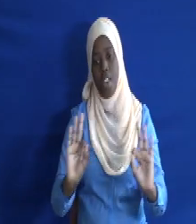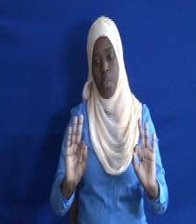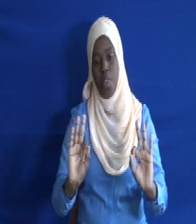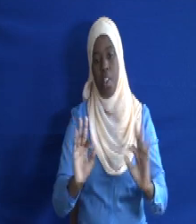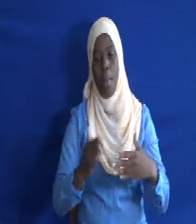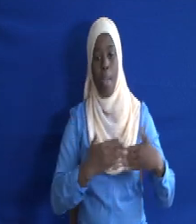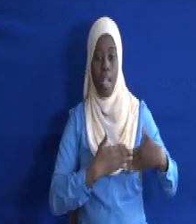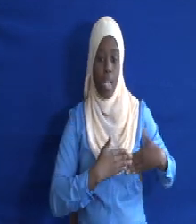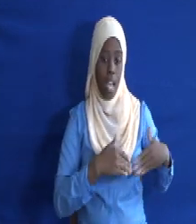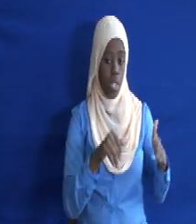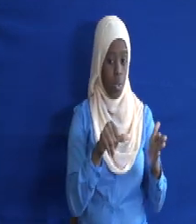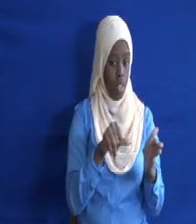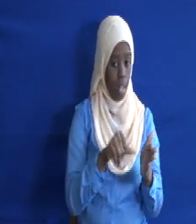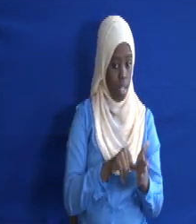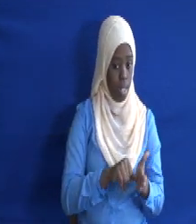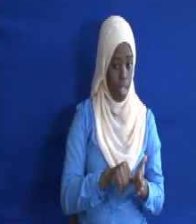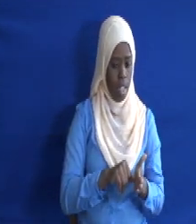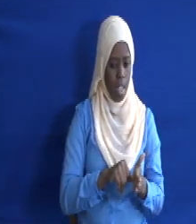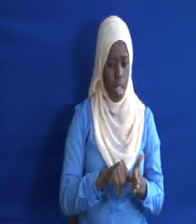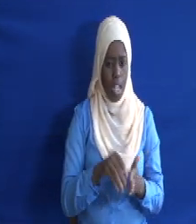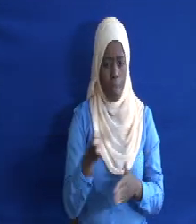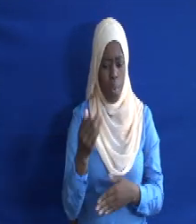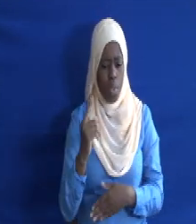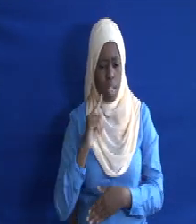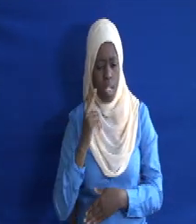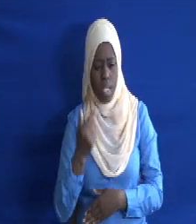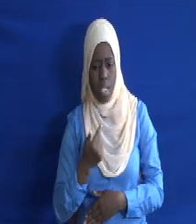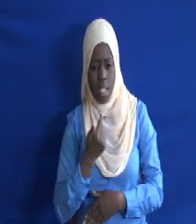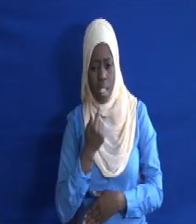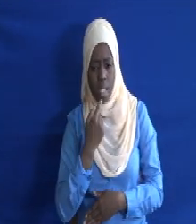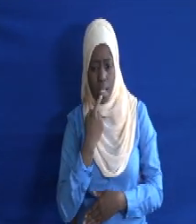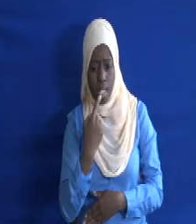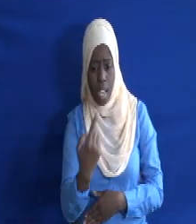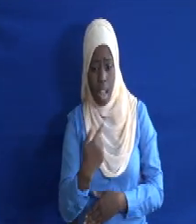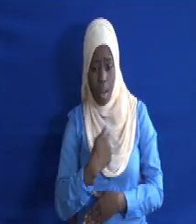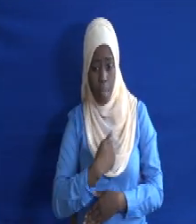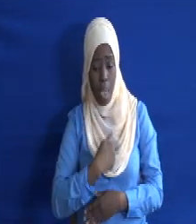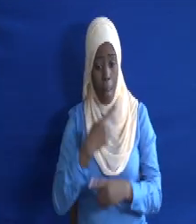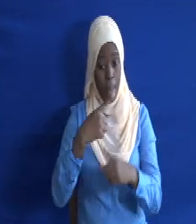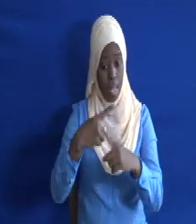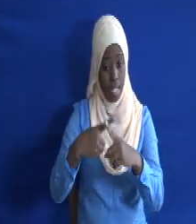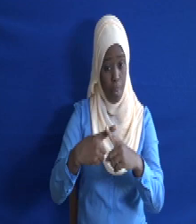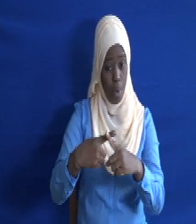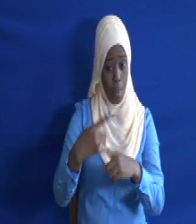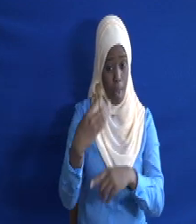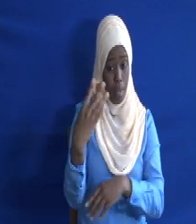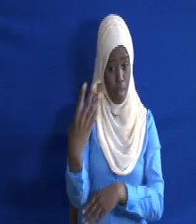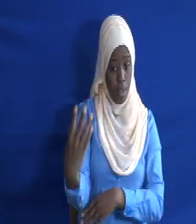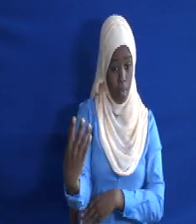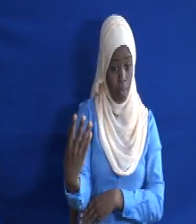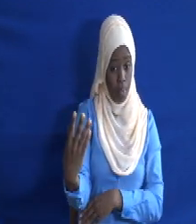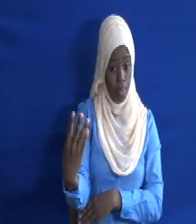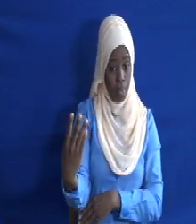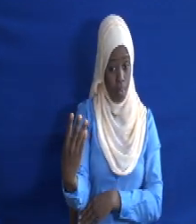My dear viewer, can you please list multiples of 4 less than 31?